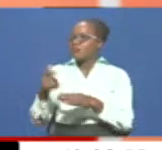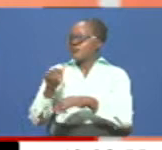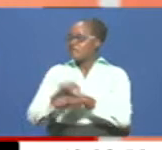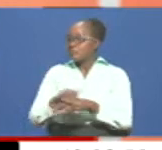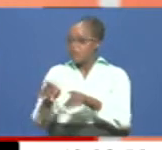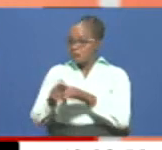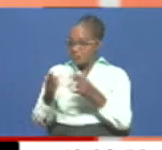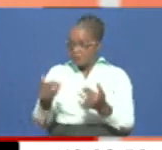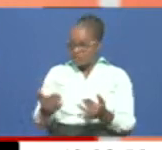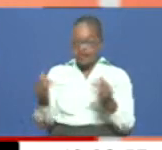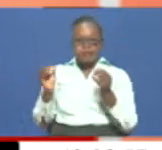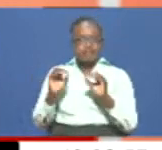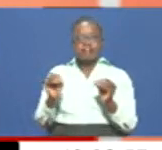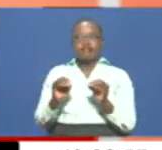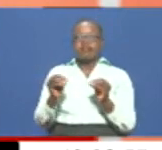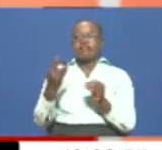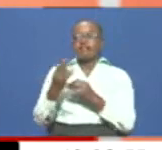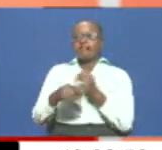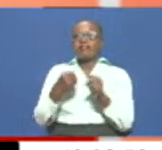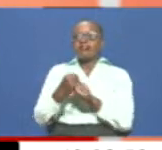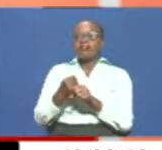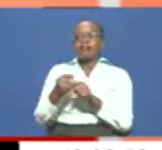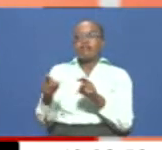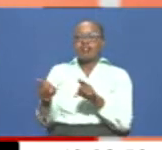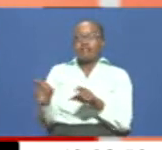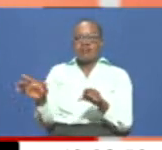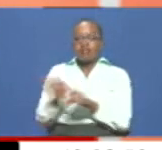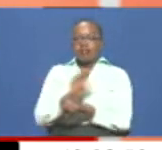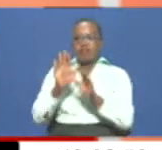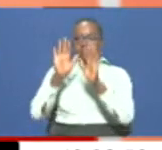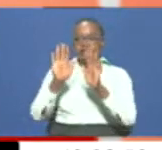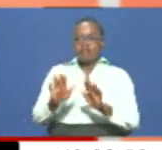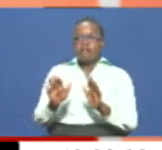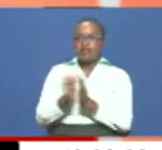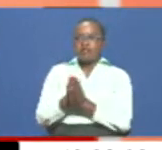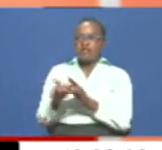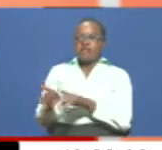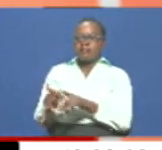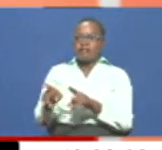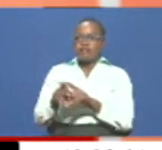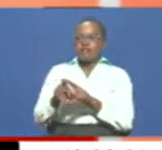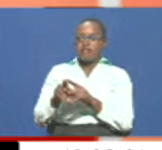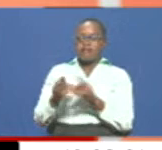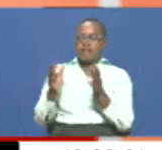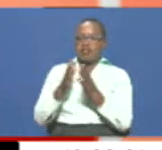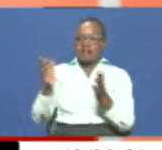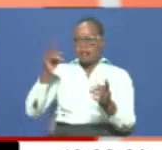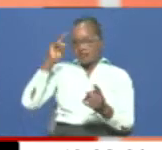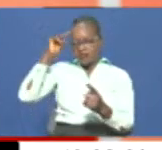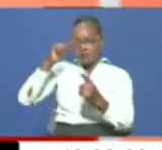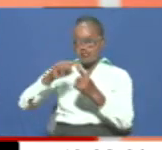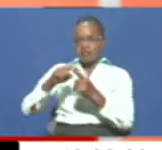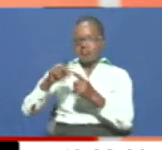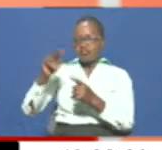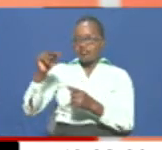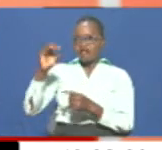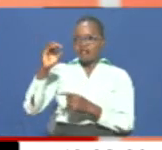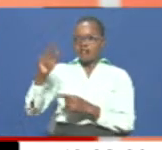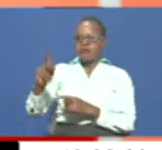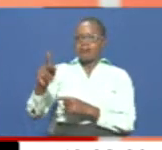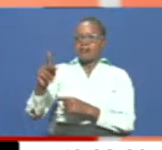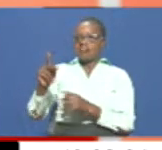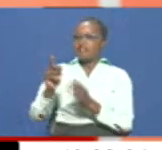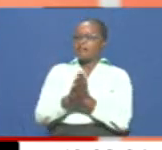been in the last 4 years. And most importantly, which is always the biggest objective of the National Olympic Committee, that was the preparation of